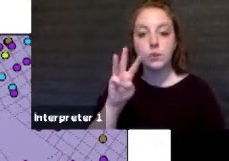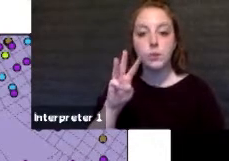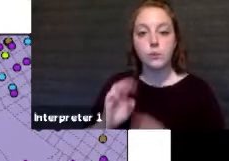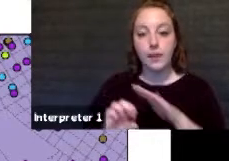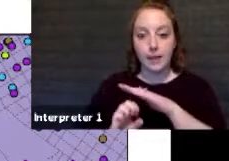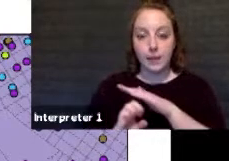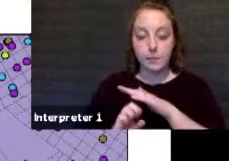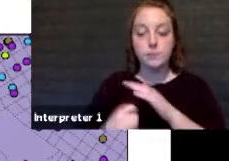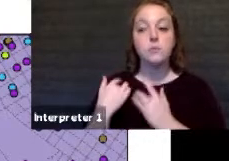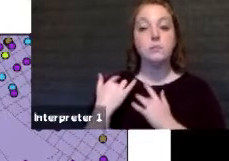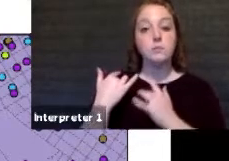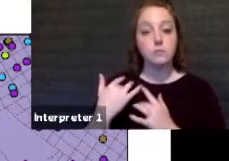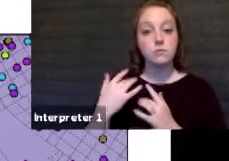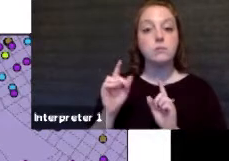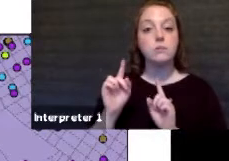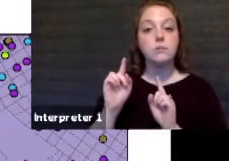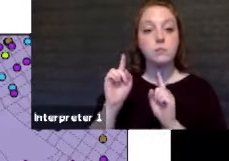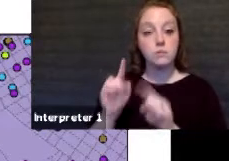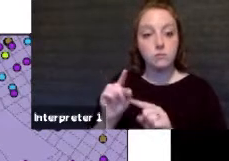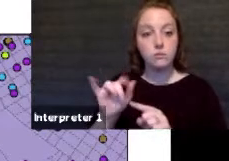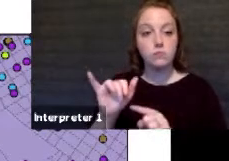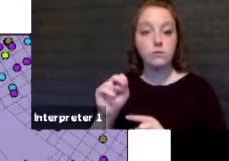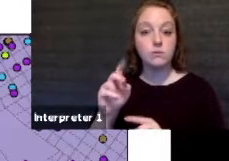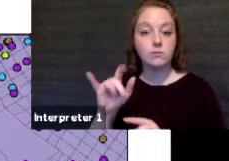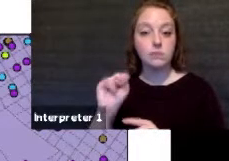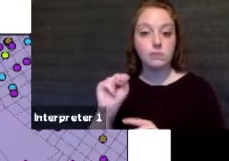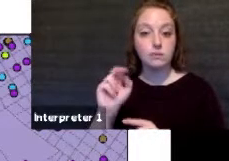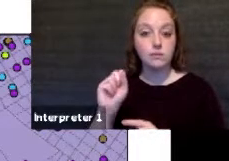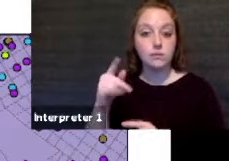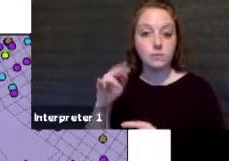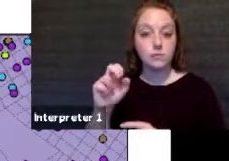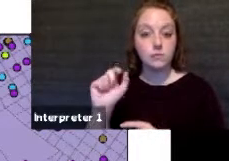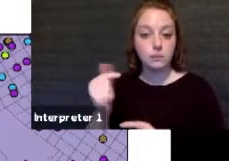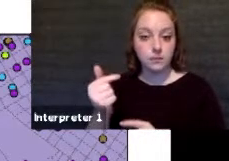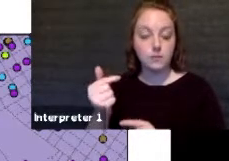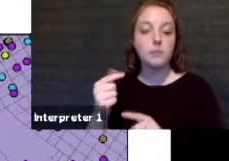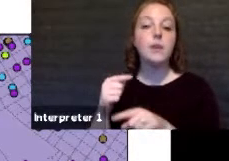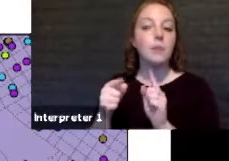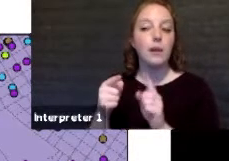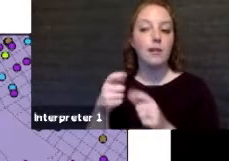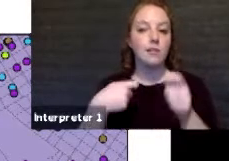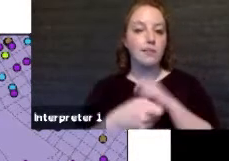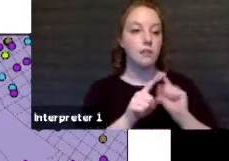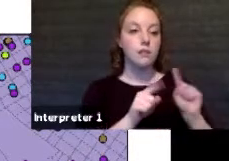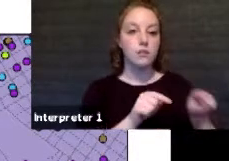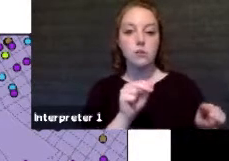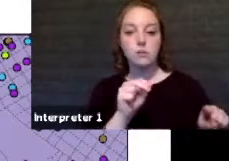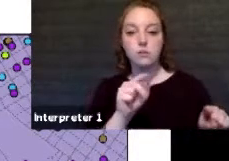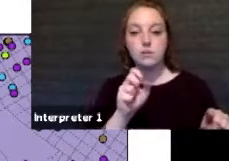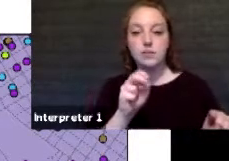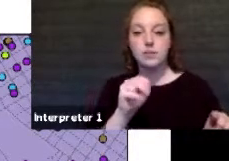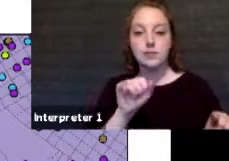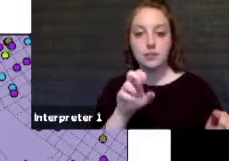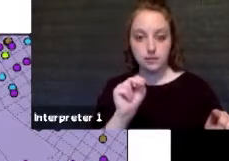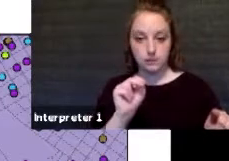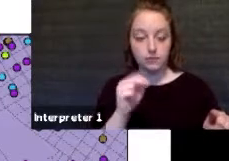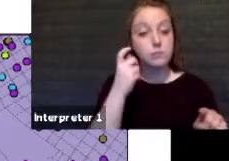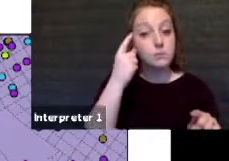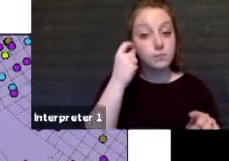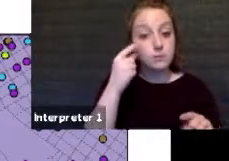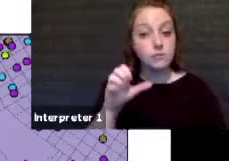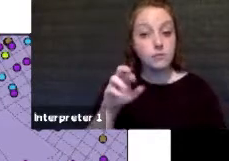zoned to Indian Spring, but those blue dots, there are students that attend Tennyson. In effect, even though Crestview is currently